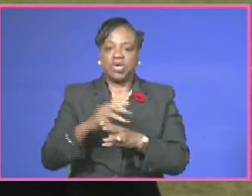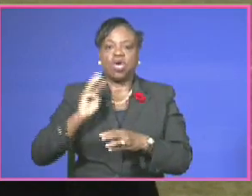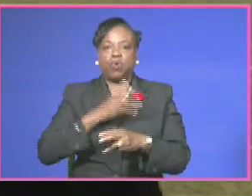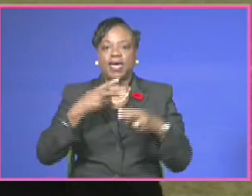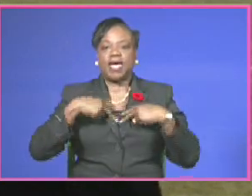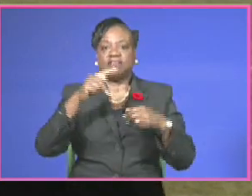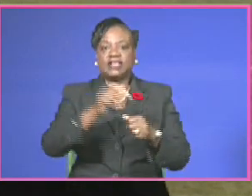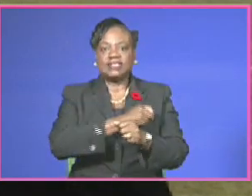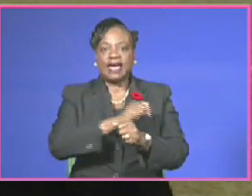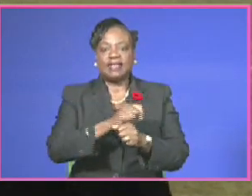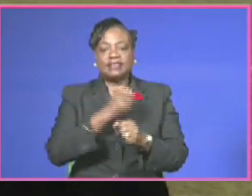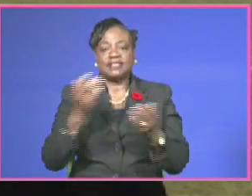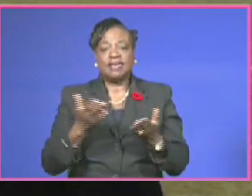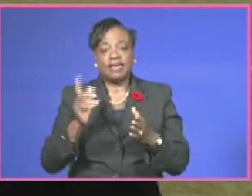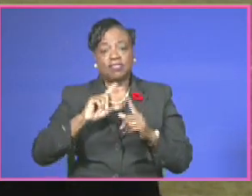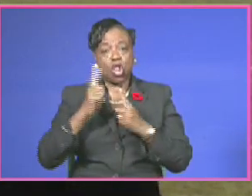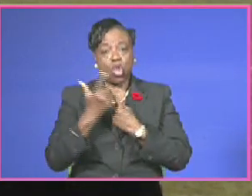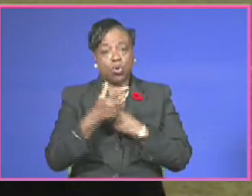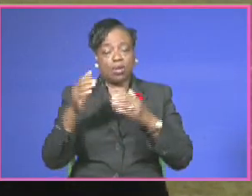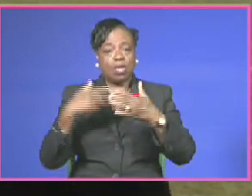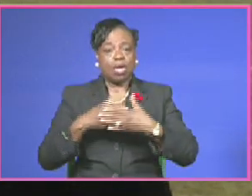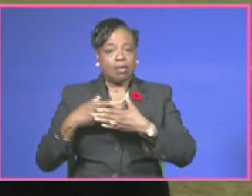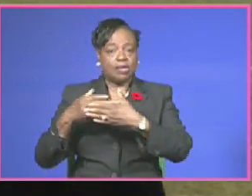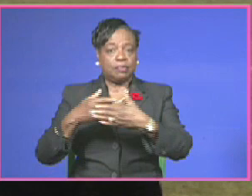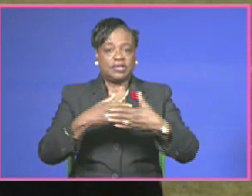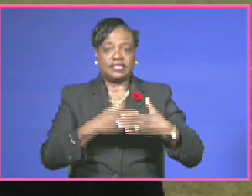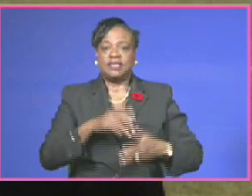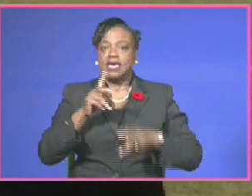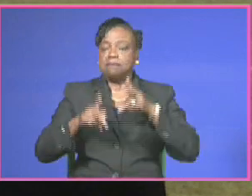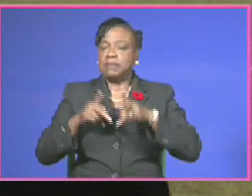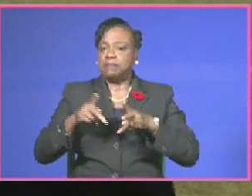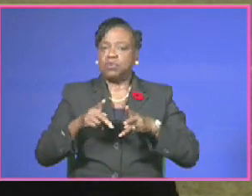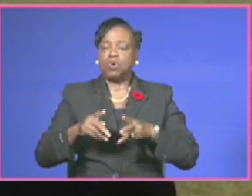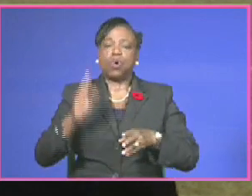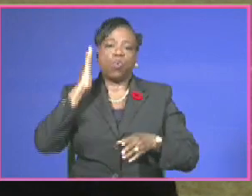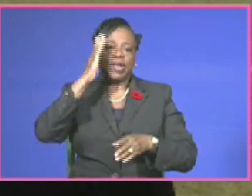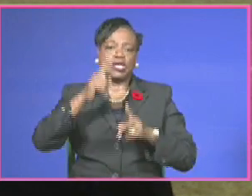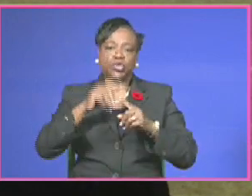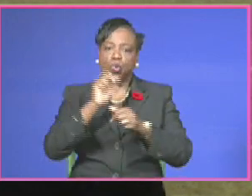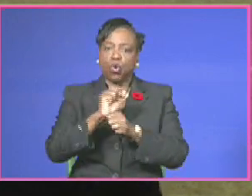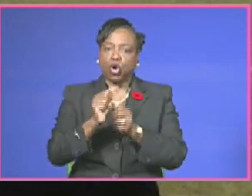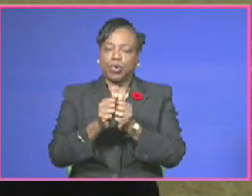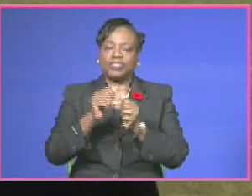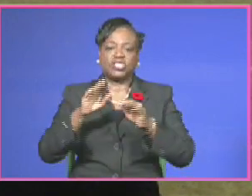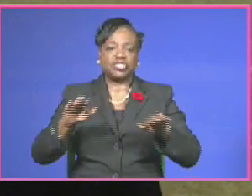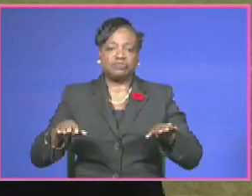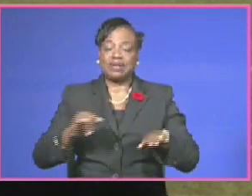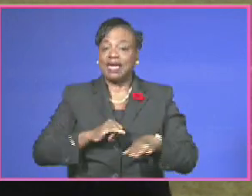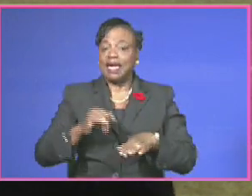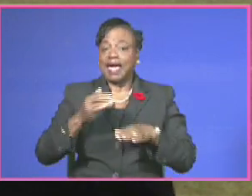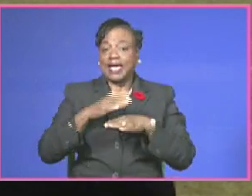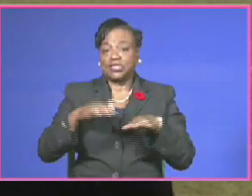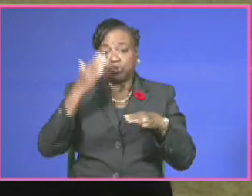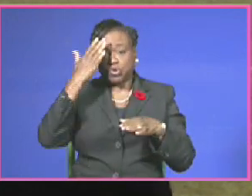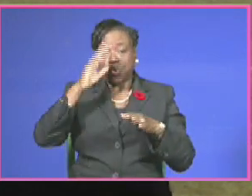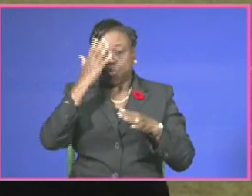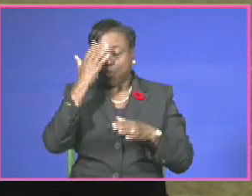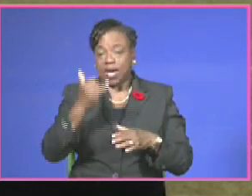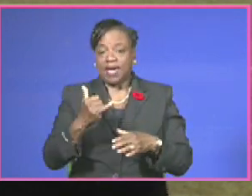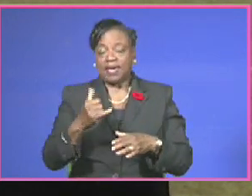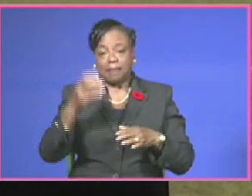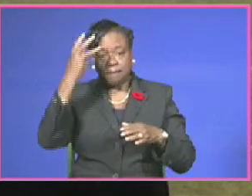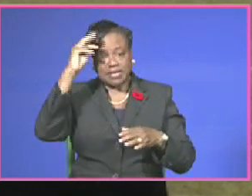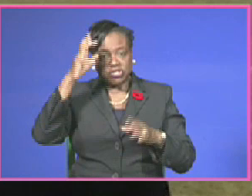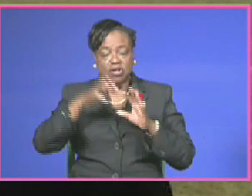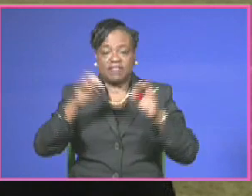talent here in the local community. We have the people who are prepared to work with the kids. Just can't understand why the government hasn't, or the Ministry of